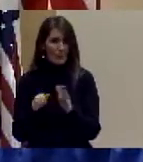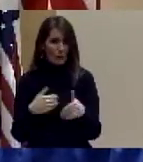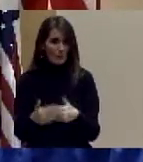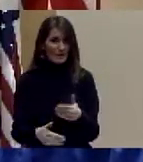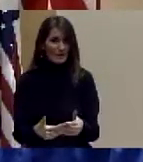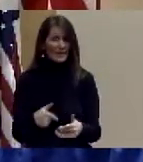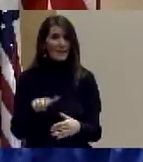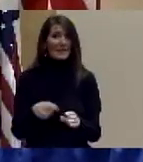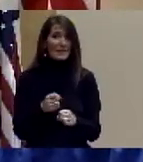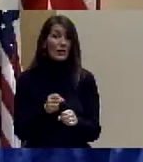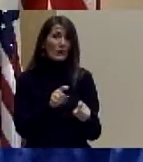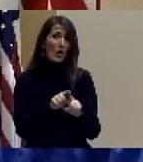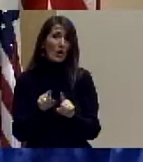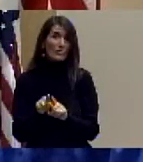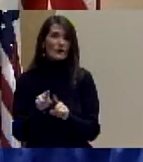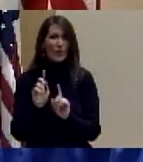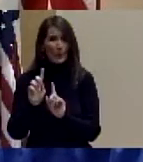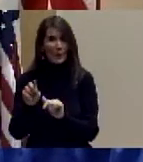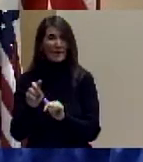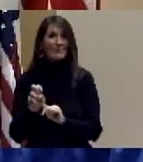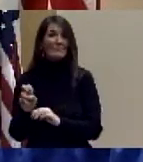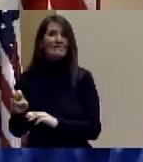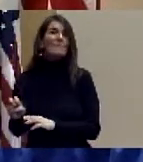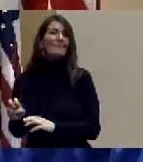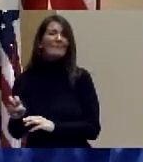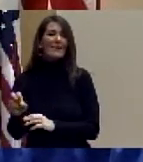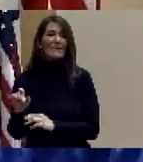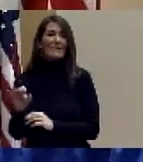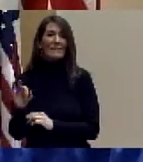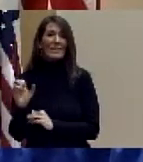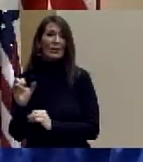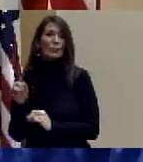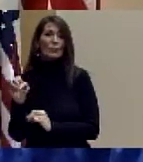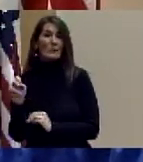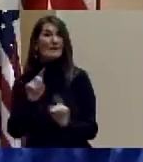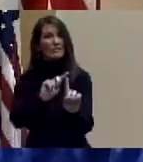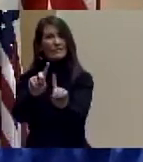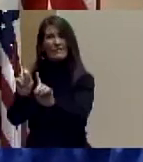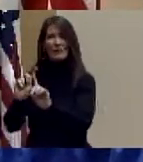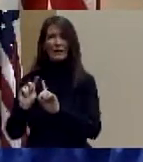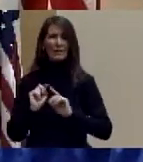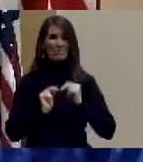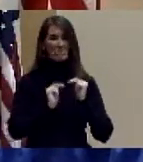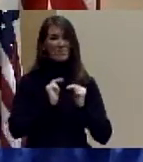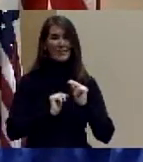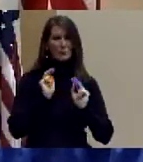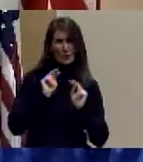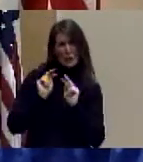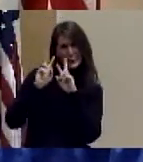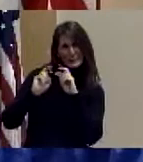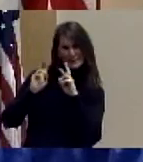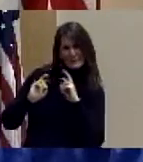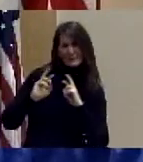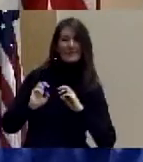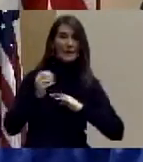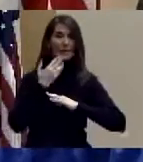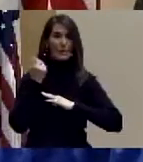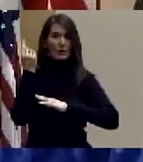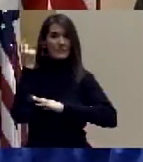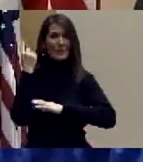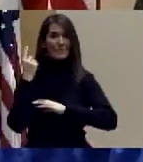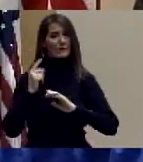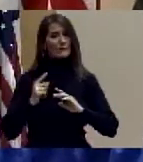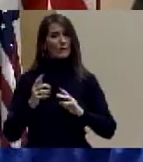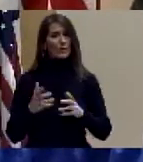This year they even took a long field trip of town facilities to give them an up close and personal look and a better grasp of